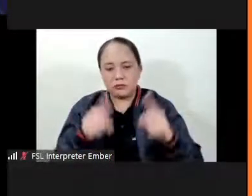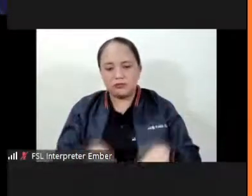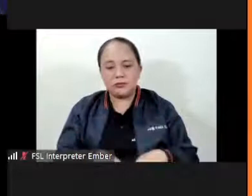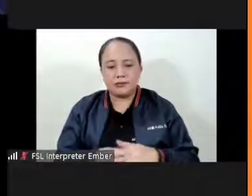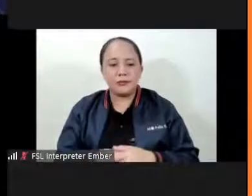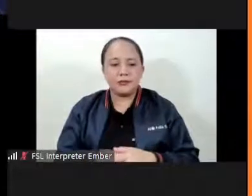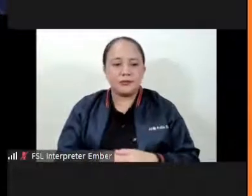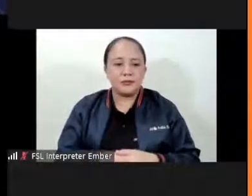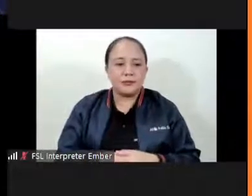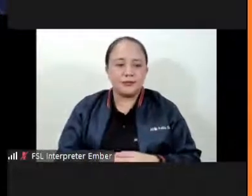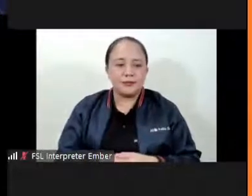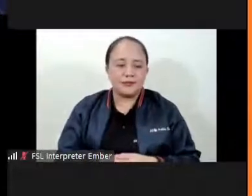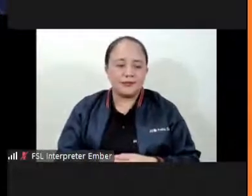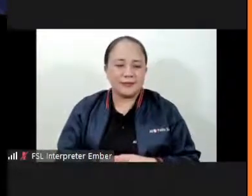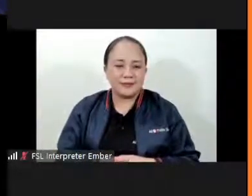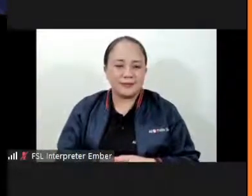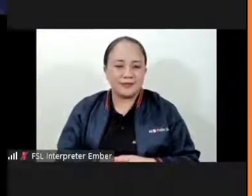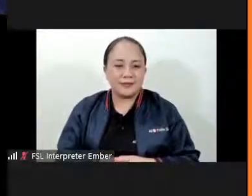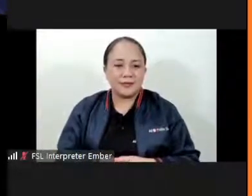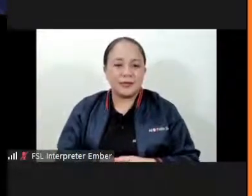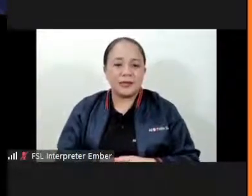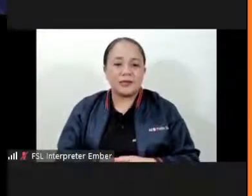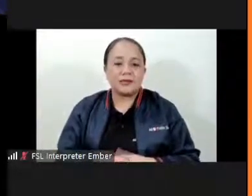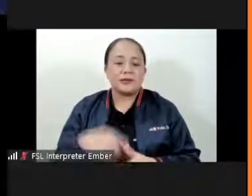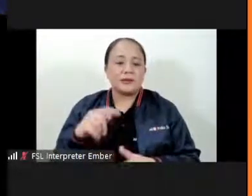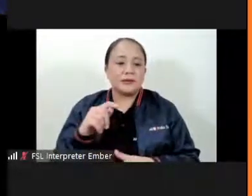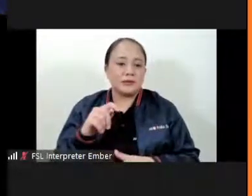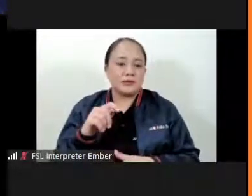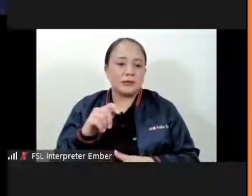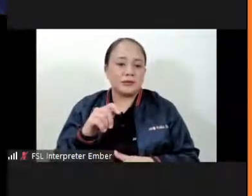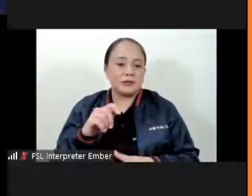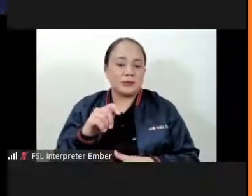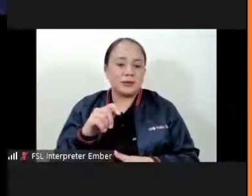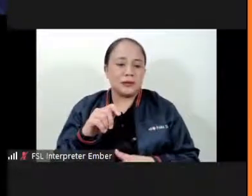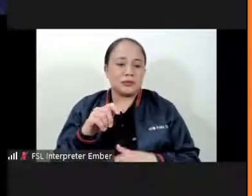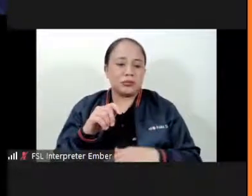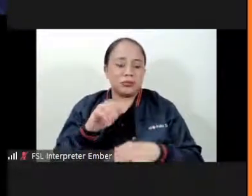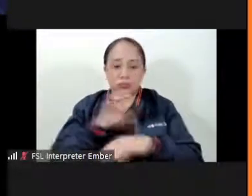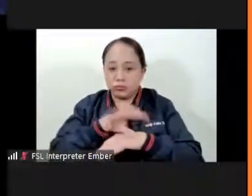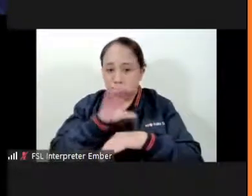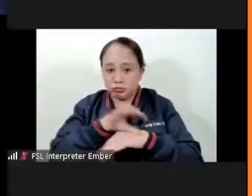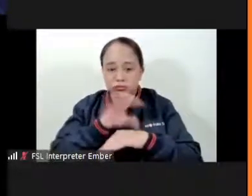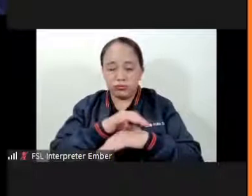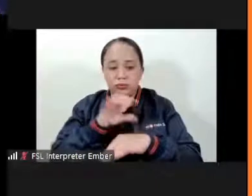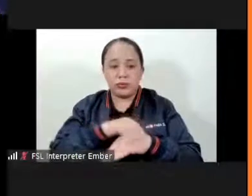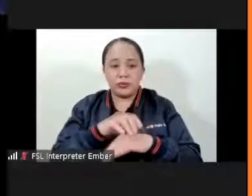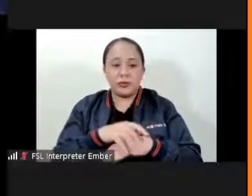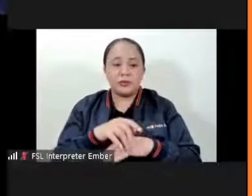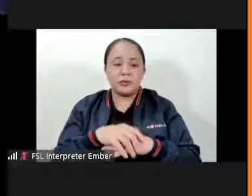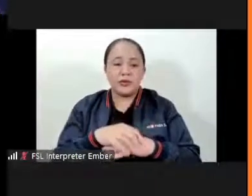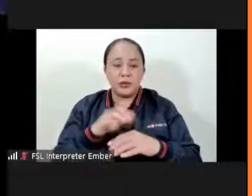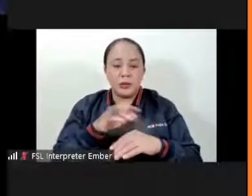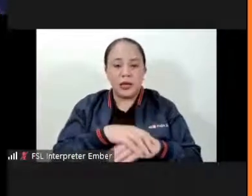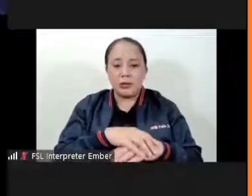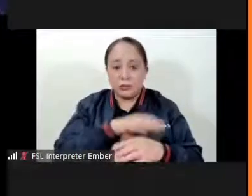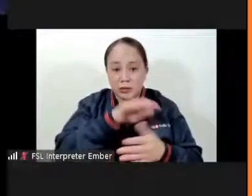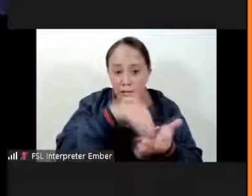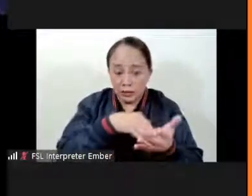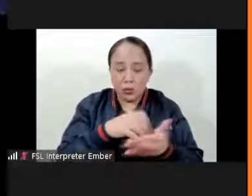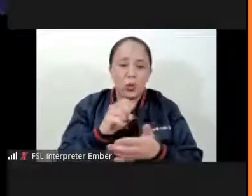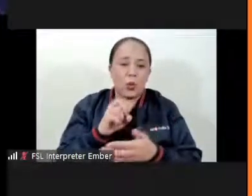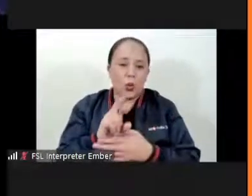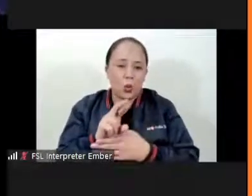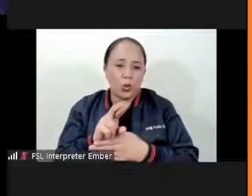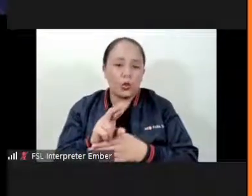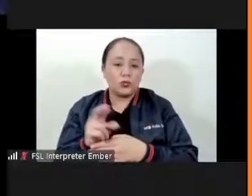In order to receive teleconsultation services, whether it would happen in the tele-CPU centers or in the comfort